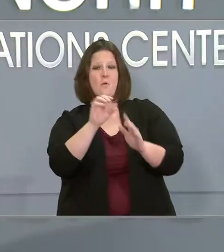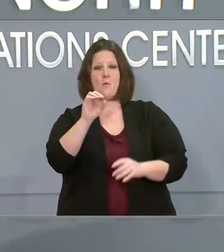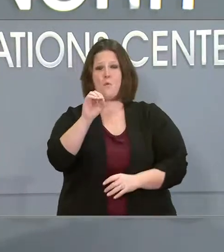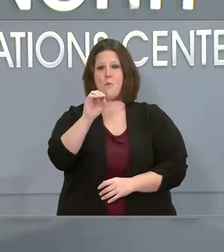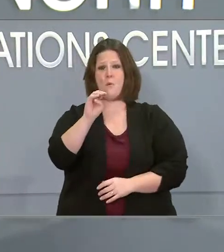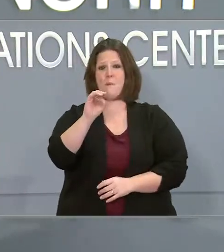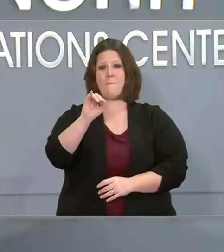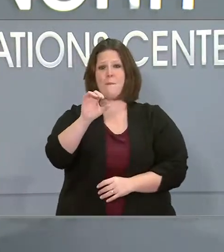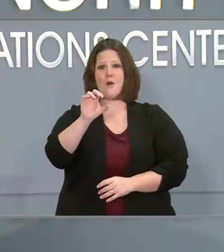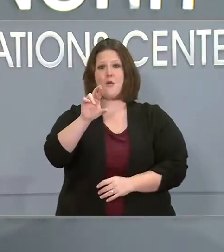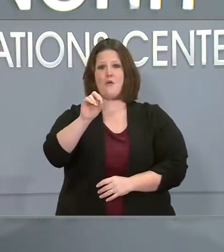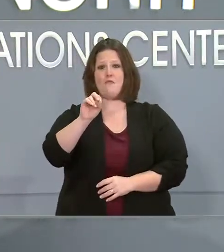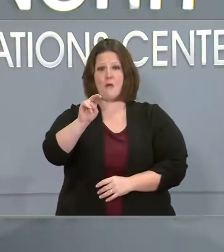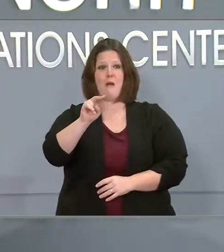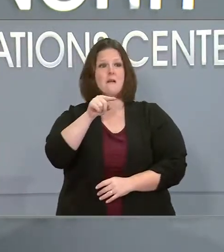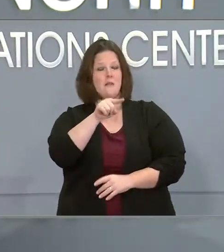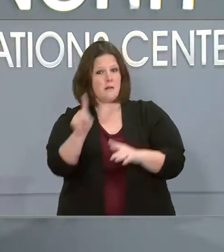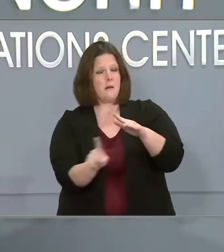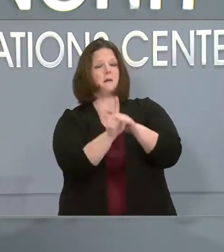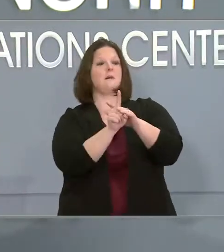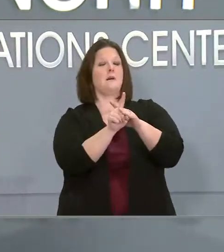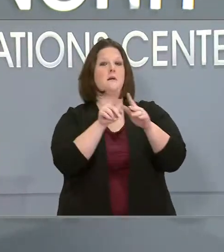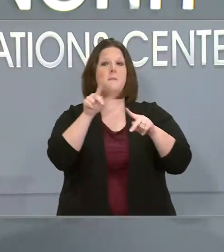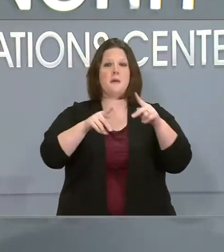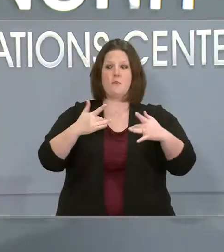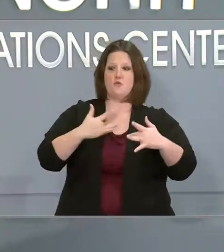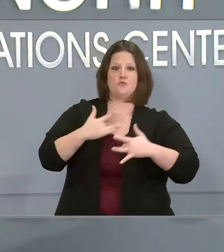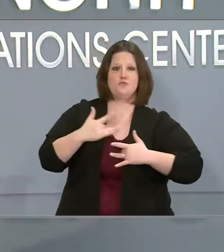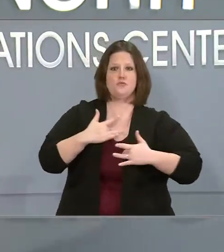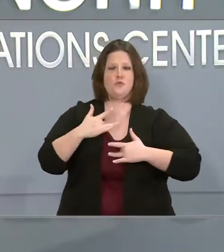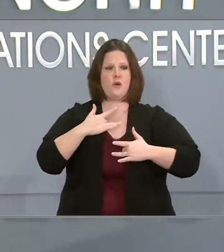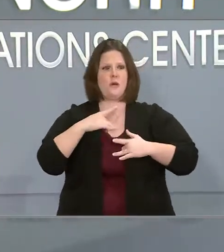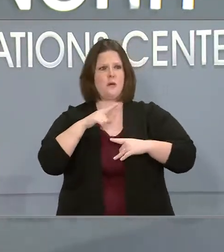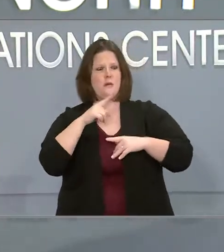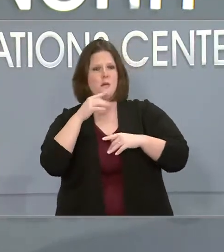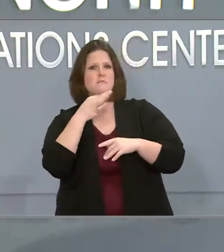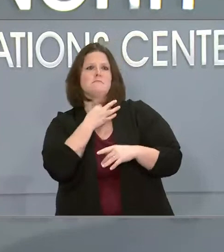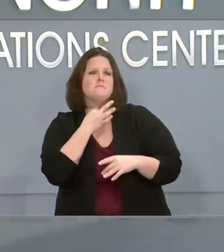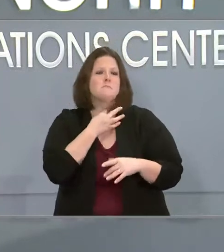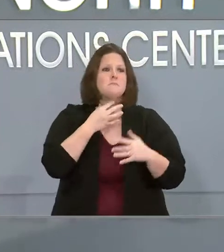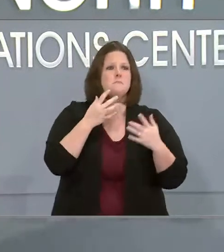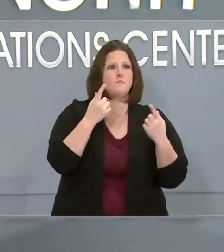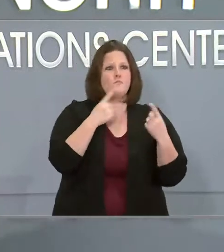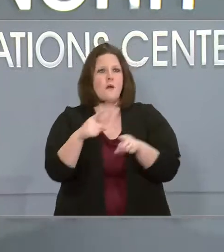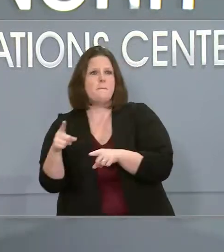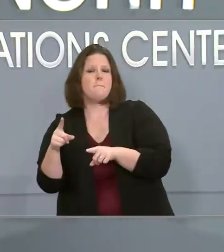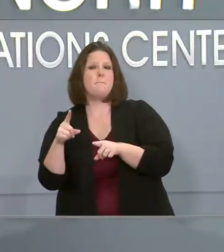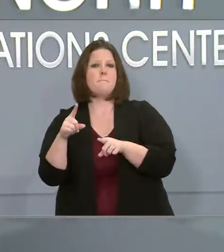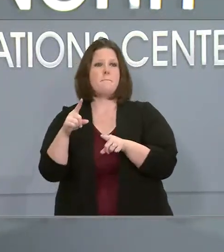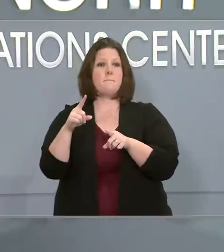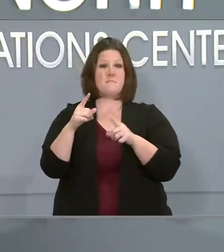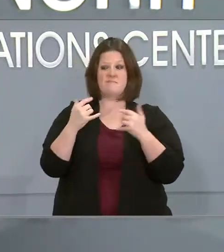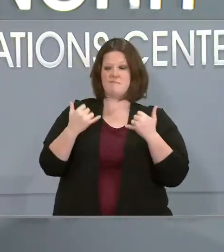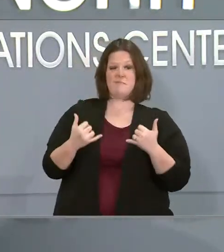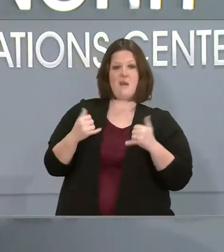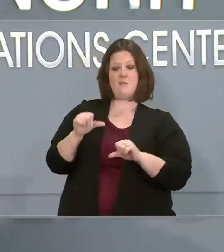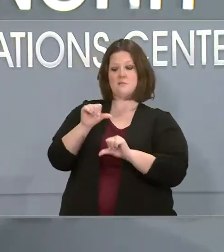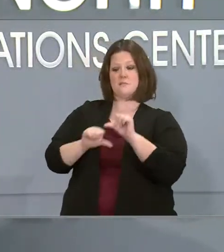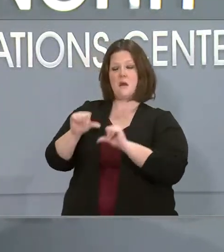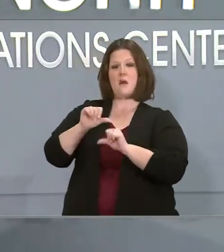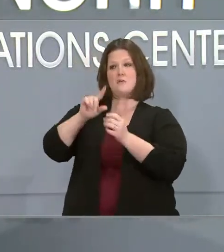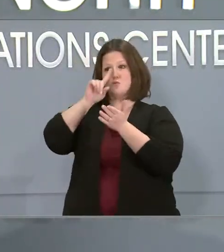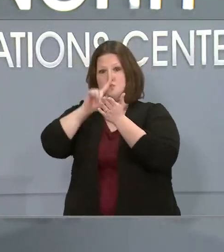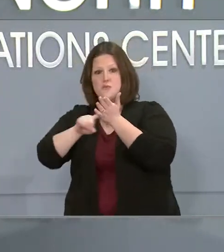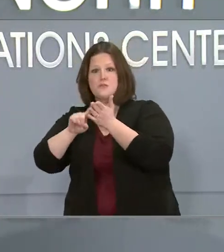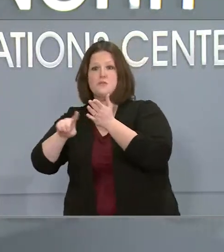concern and opened a new set of questions. As the scientists and public health experts race to get answers about the new